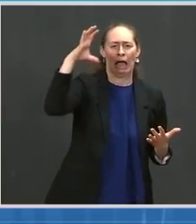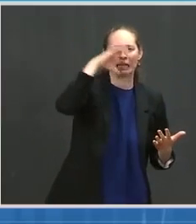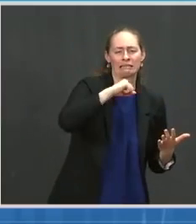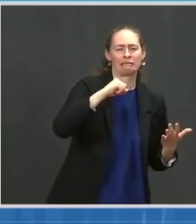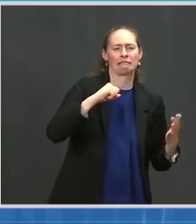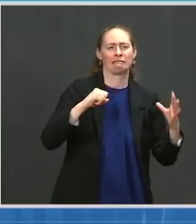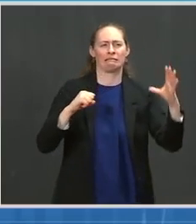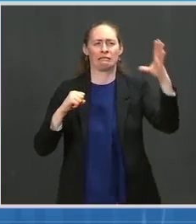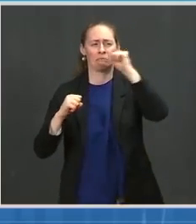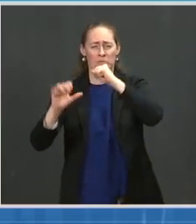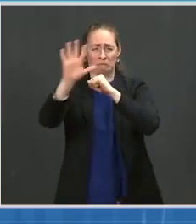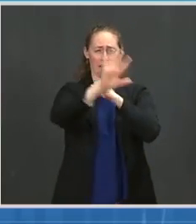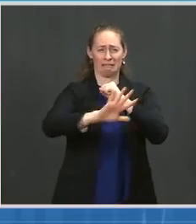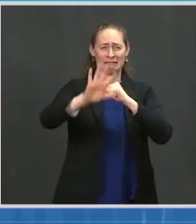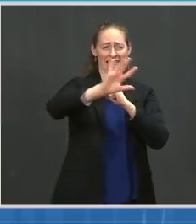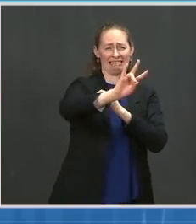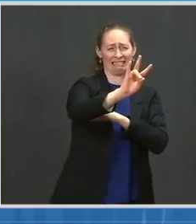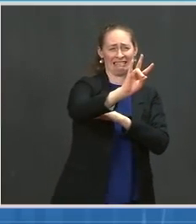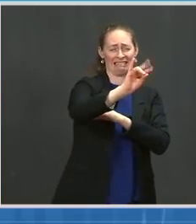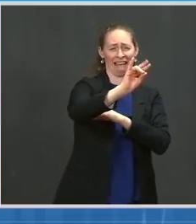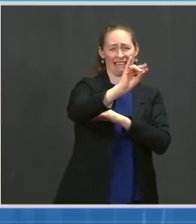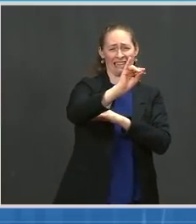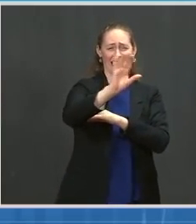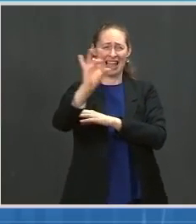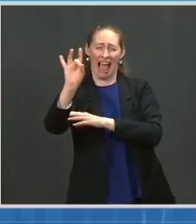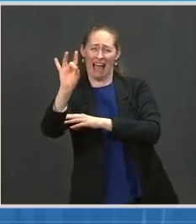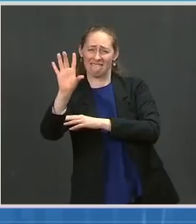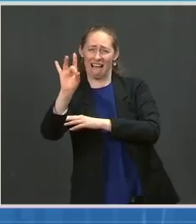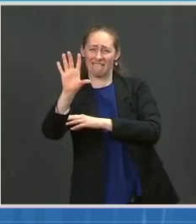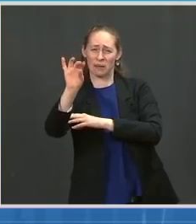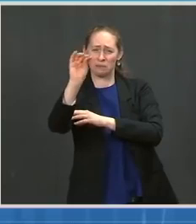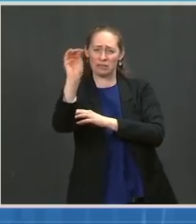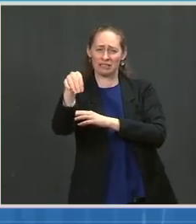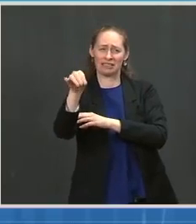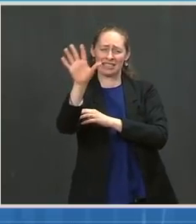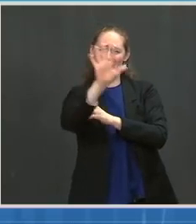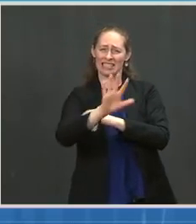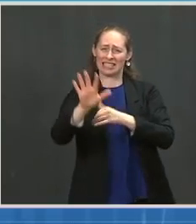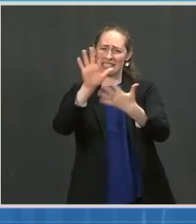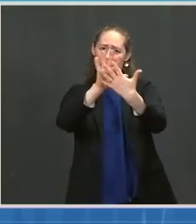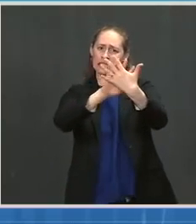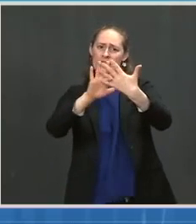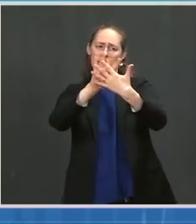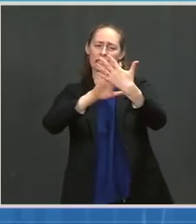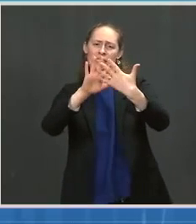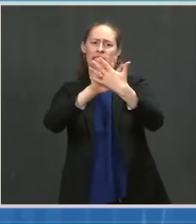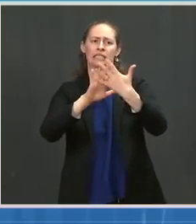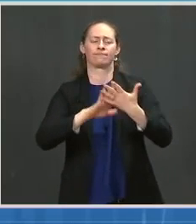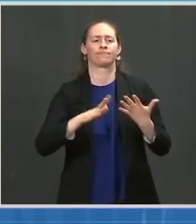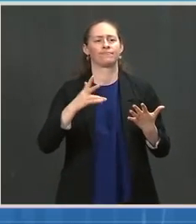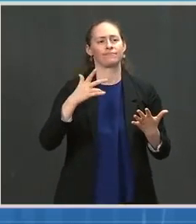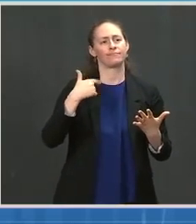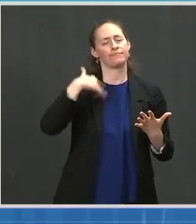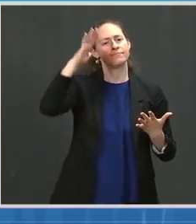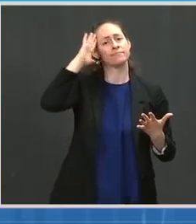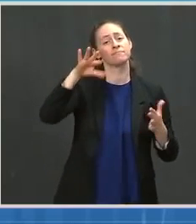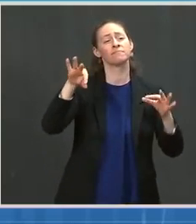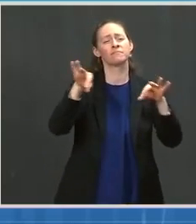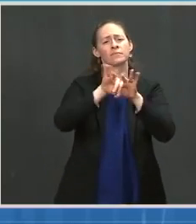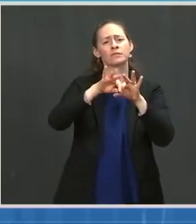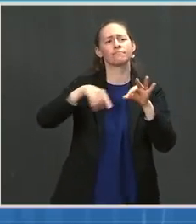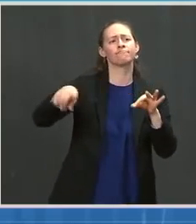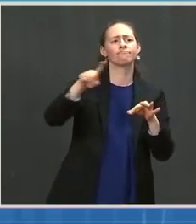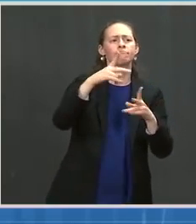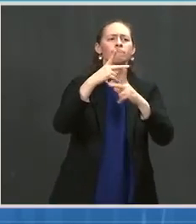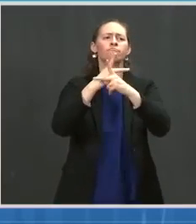and 85%. I think we need to get away from waiting from this mystical, elusive number